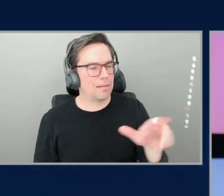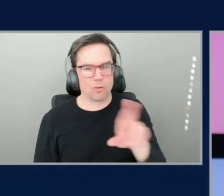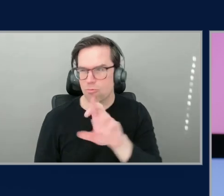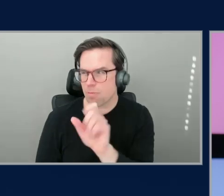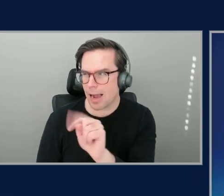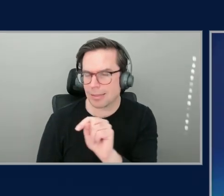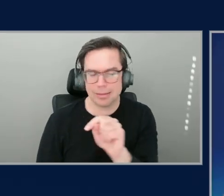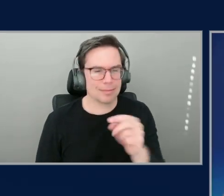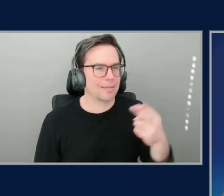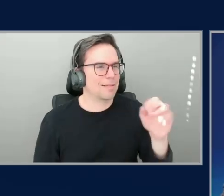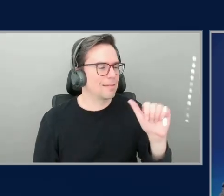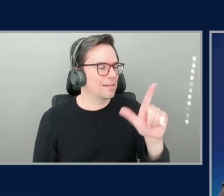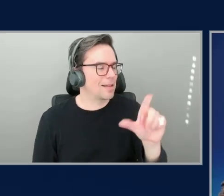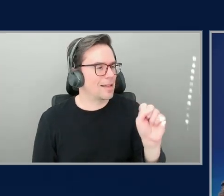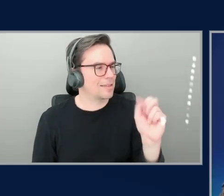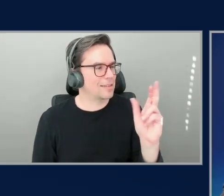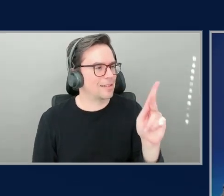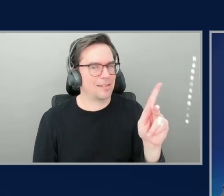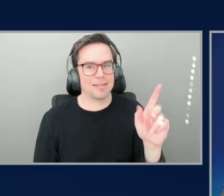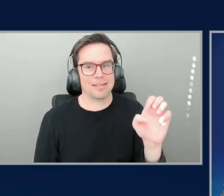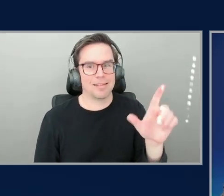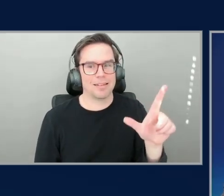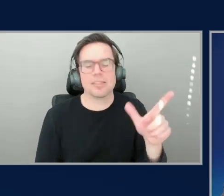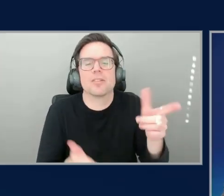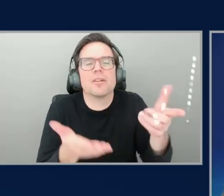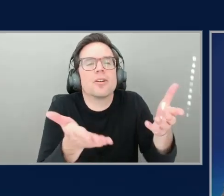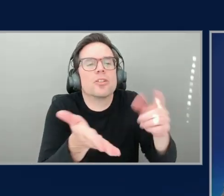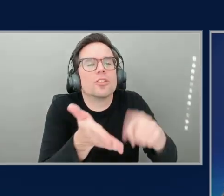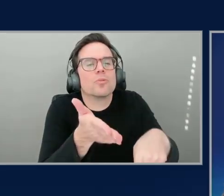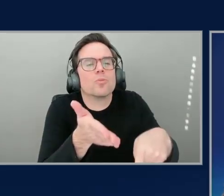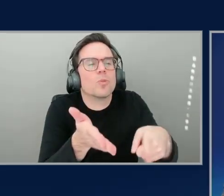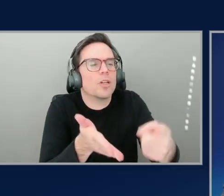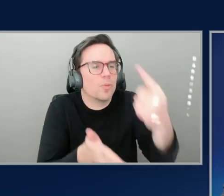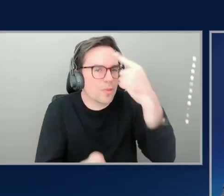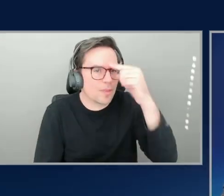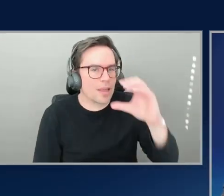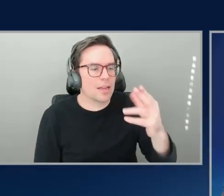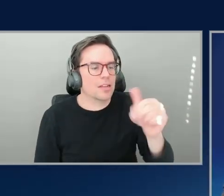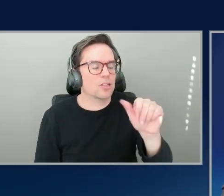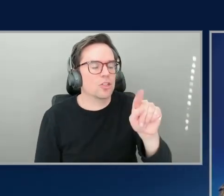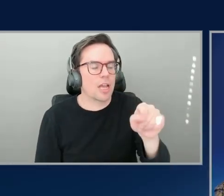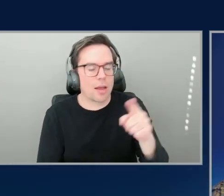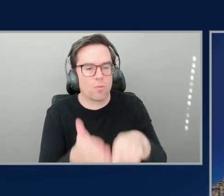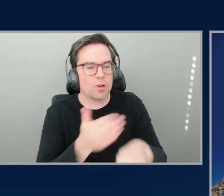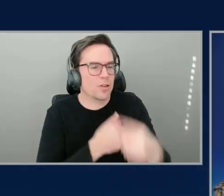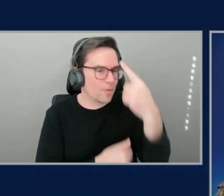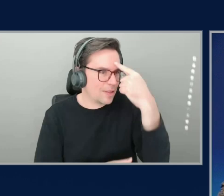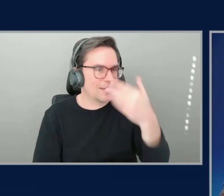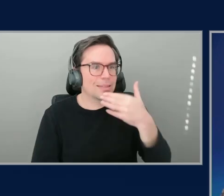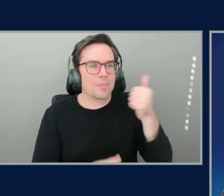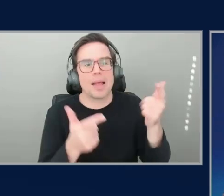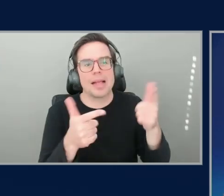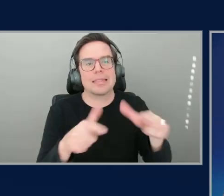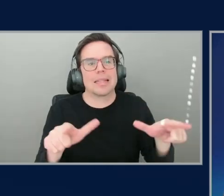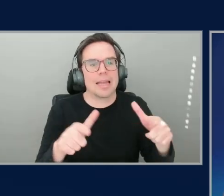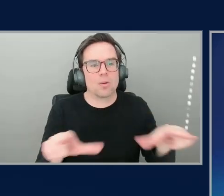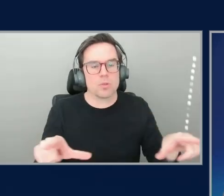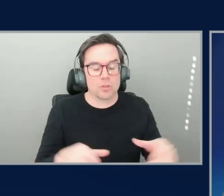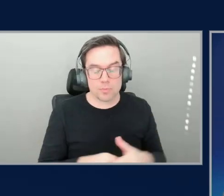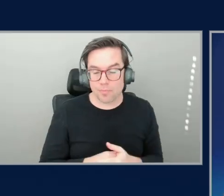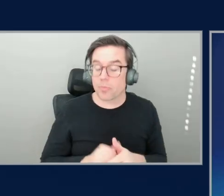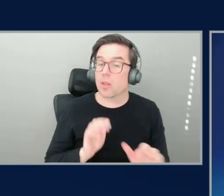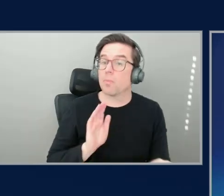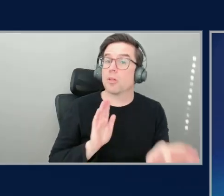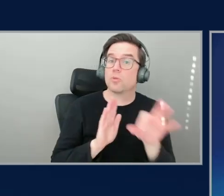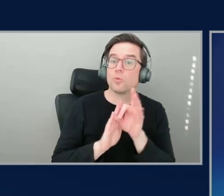I don't know. Chat. What is objectively the best language? Exactly. Drop that in chat right now, please. But like, just choice of language is also very important. And a